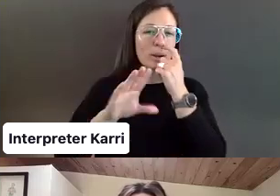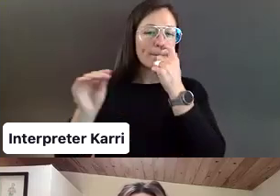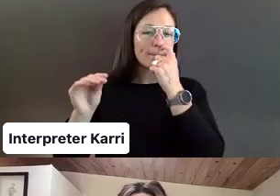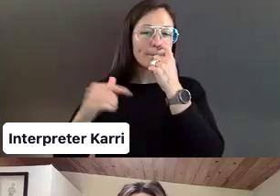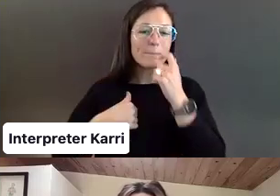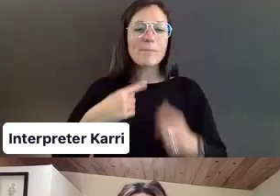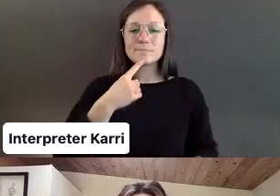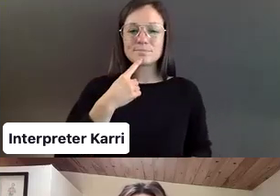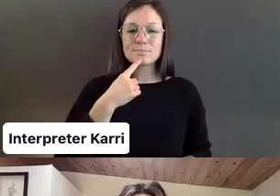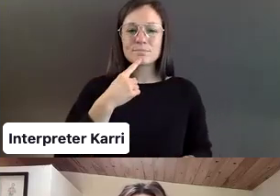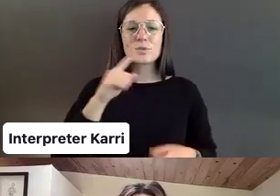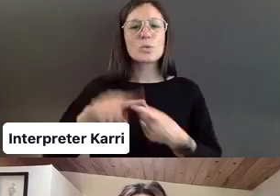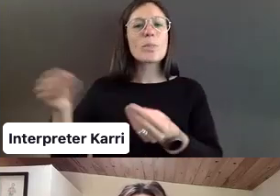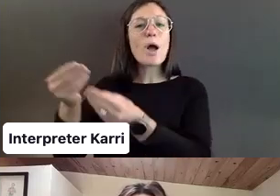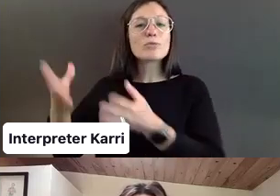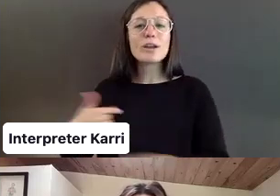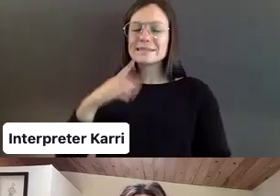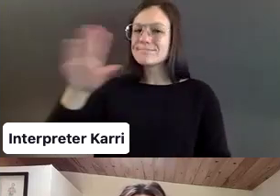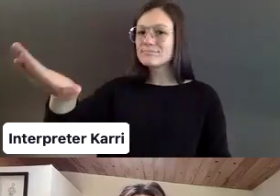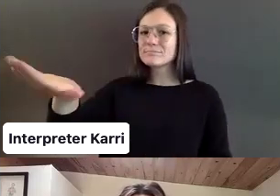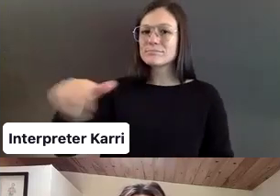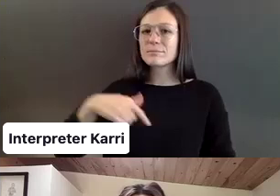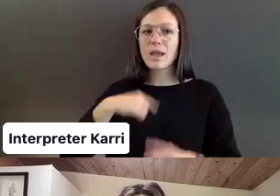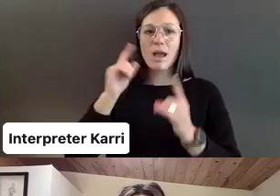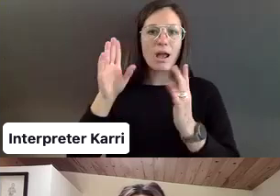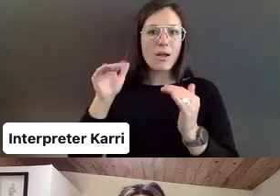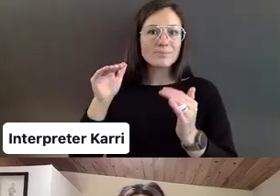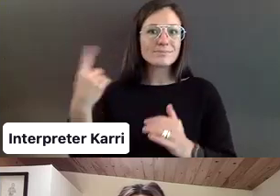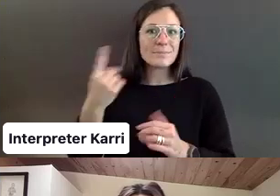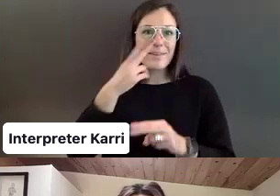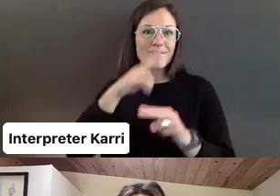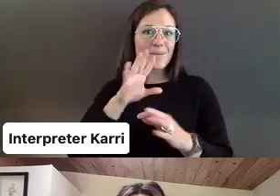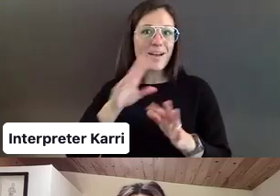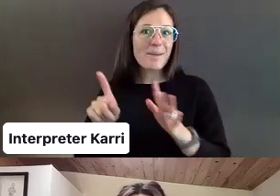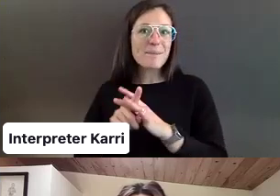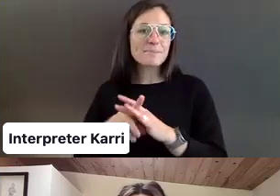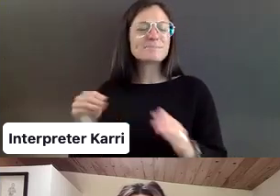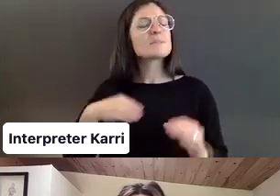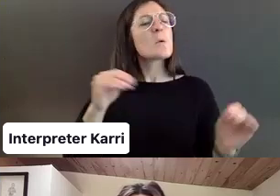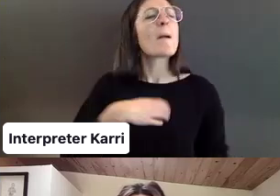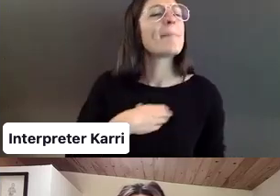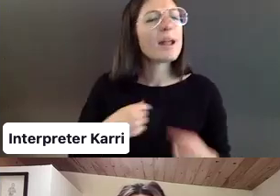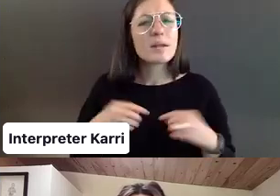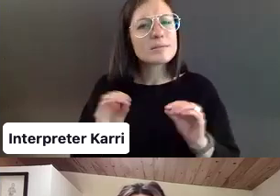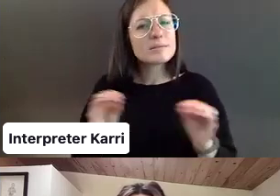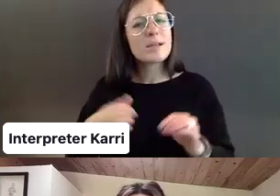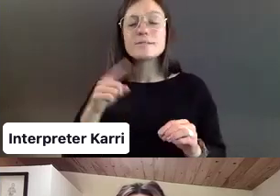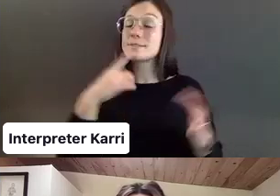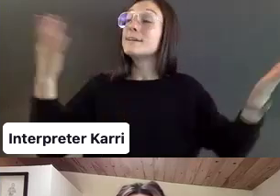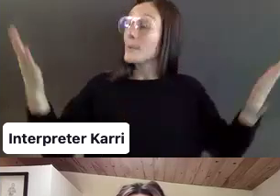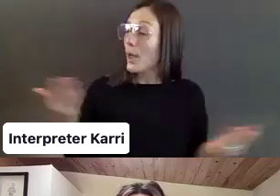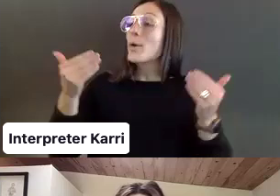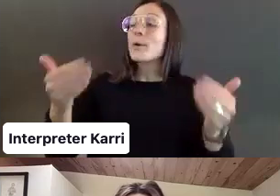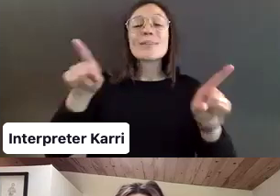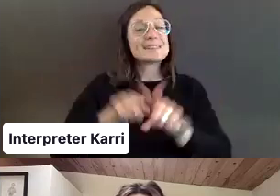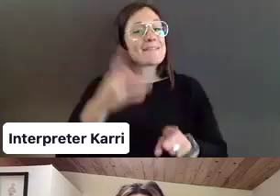said that to the moderator. I was like, oh man, you know, I hope something fun comes up. I wasn't complaining. I just was like, here we go, the same 4